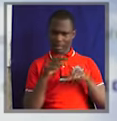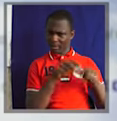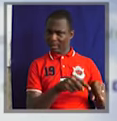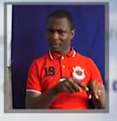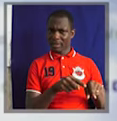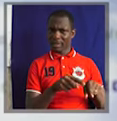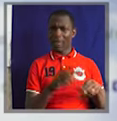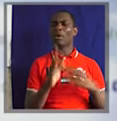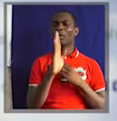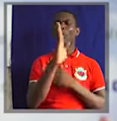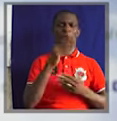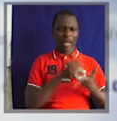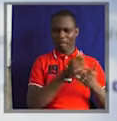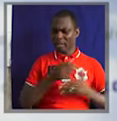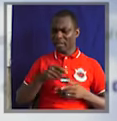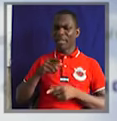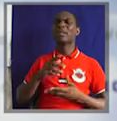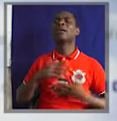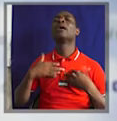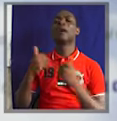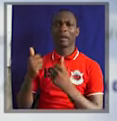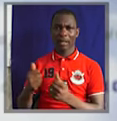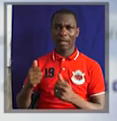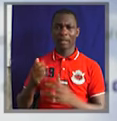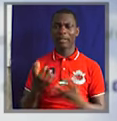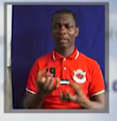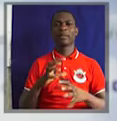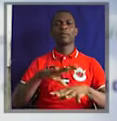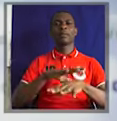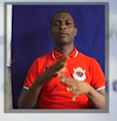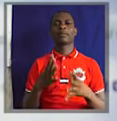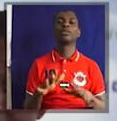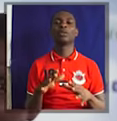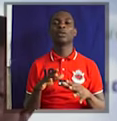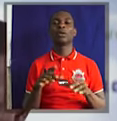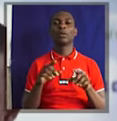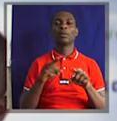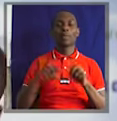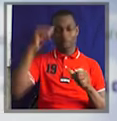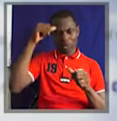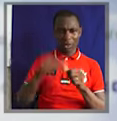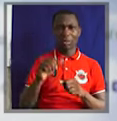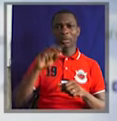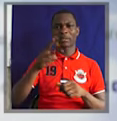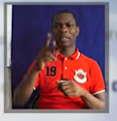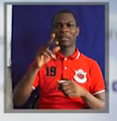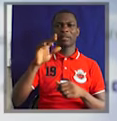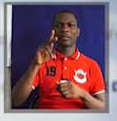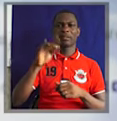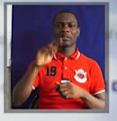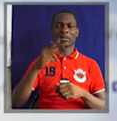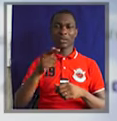so ɛma Naaman kwata no ɛfiri ne ho ɛda baako pɛ mu. Kae wɔ 2 Kings chapter 5